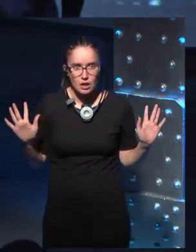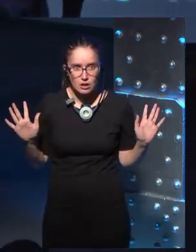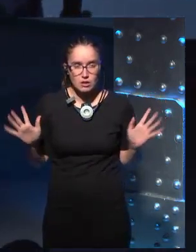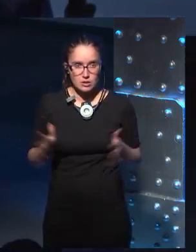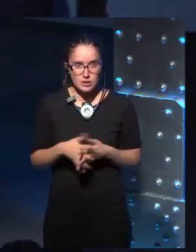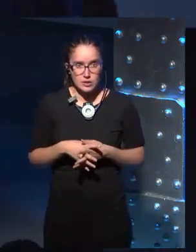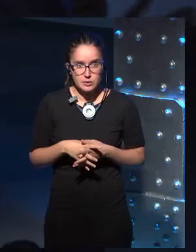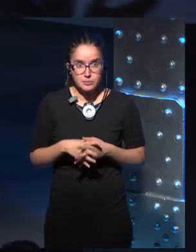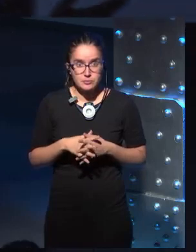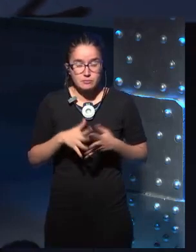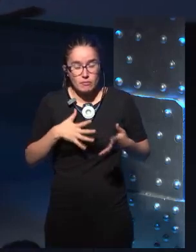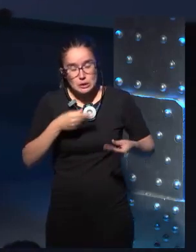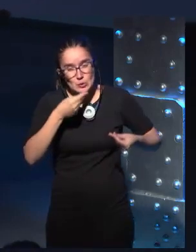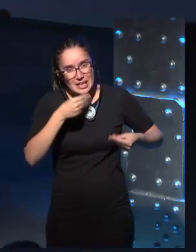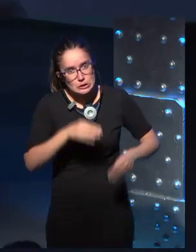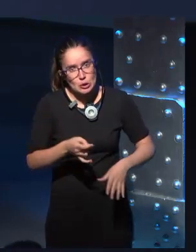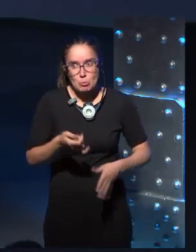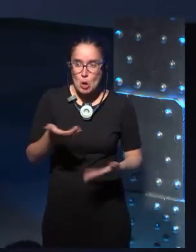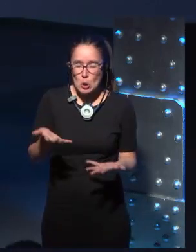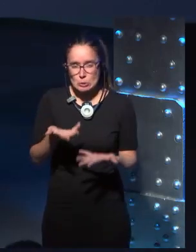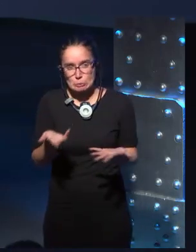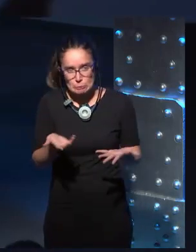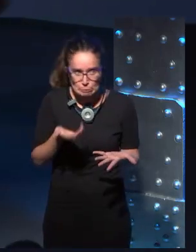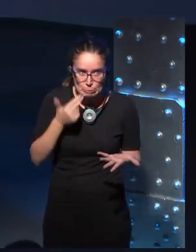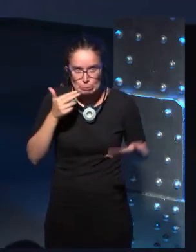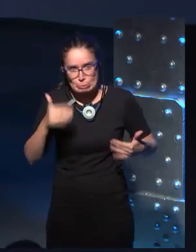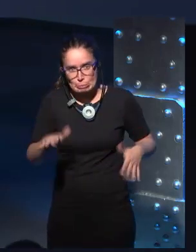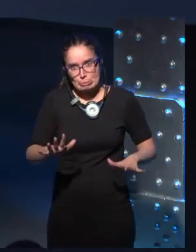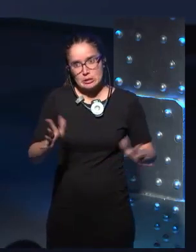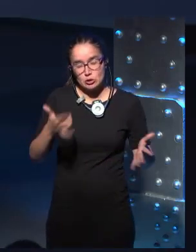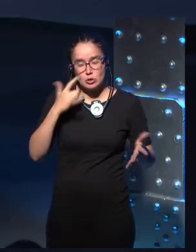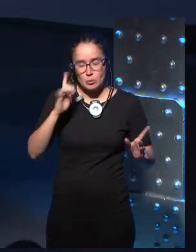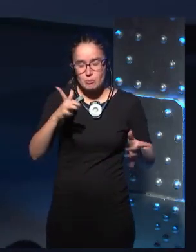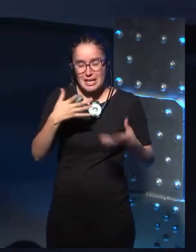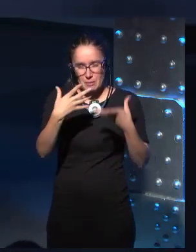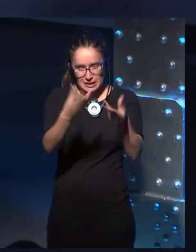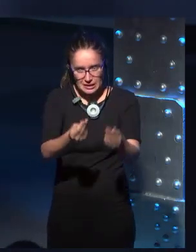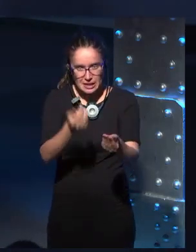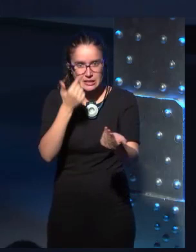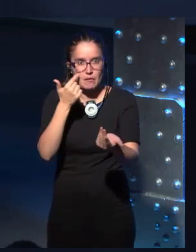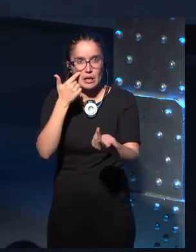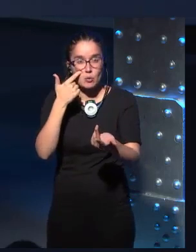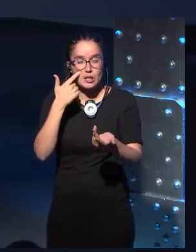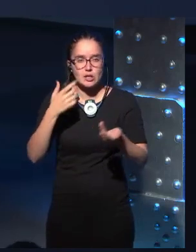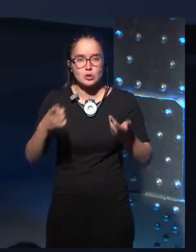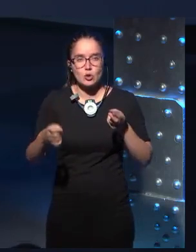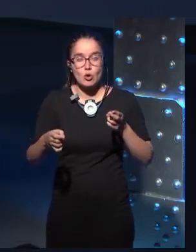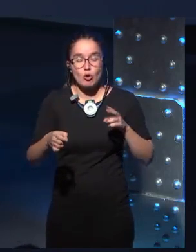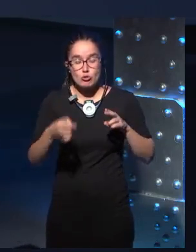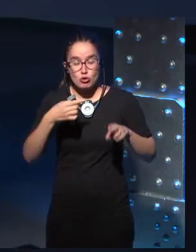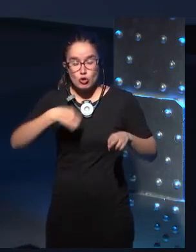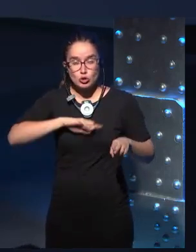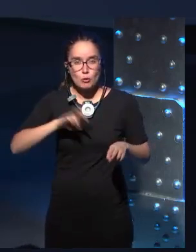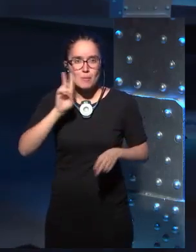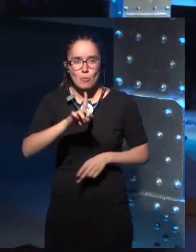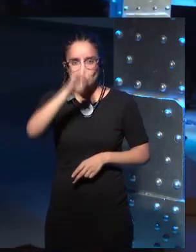She's not, don't worry, she's not. What it means is that when you get a postcard like that, with a delay, you are seeing